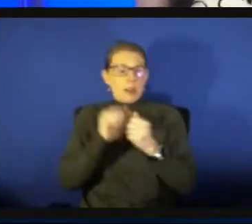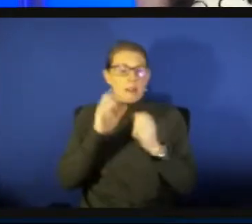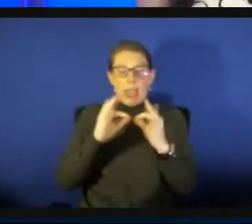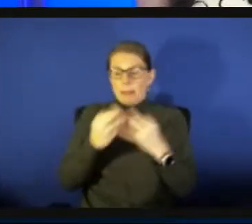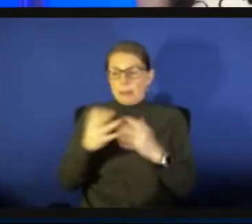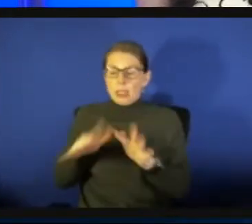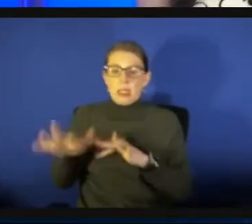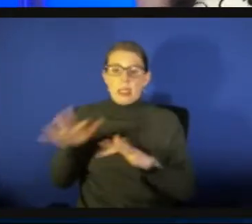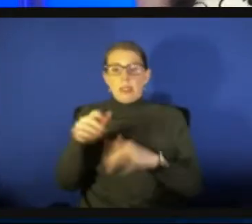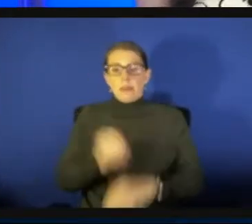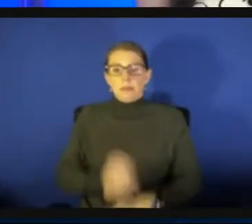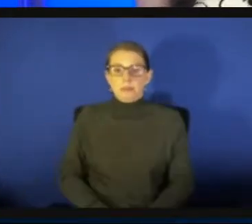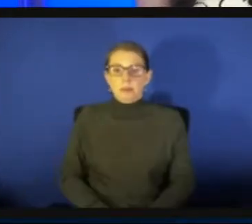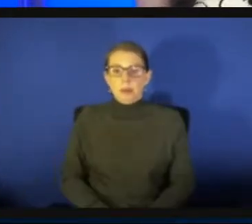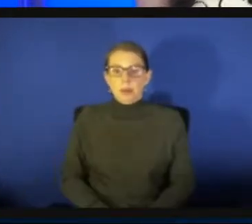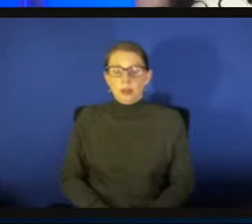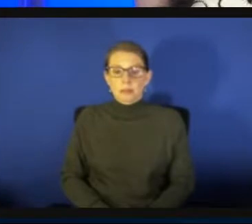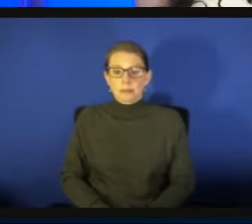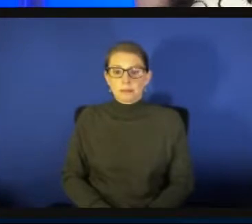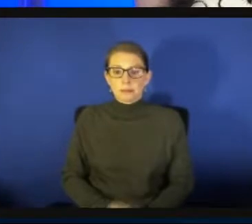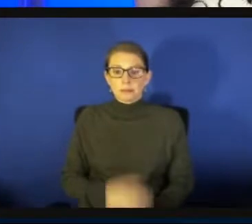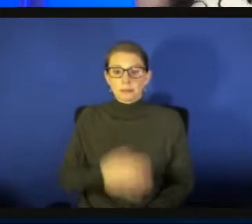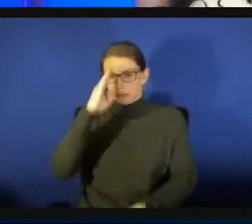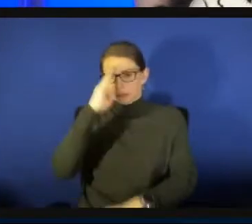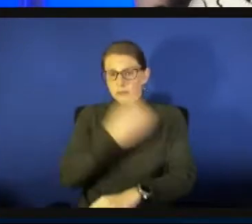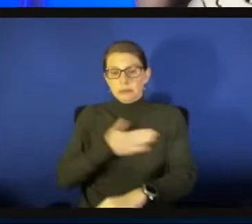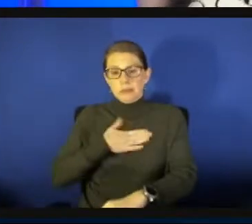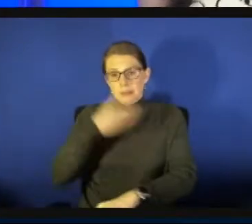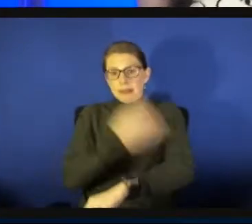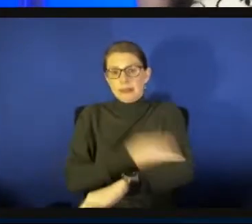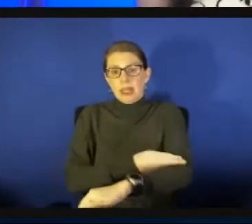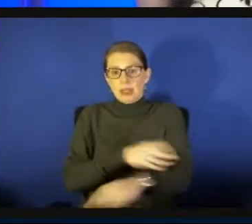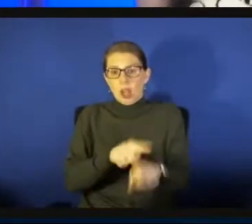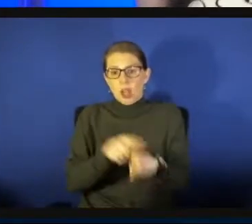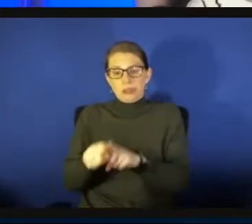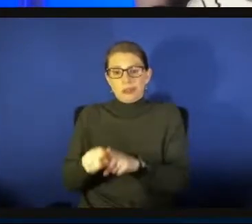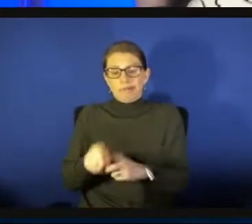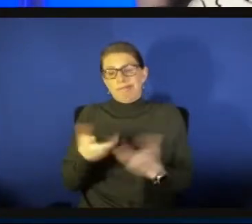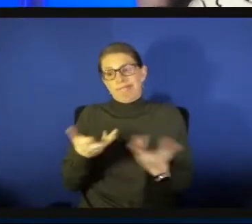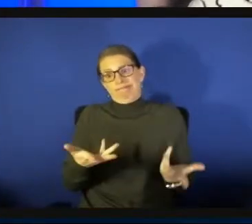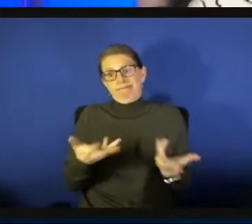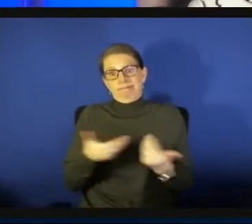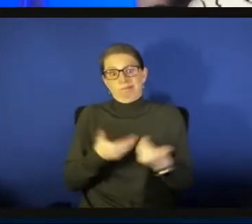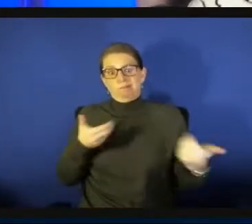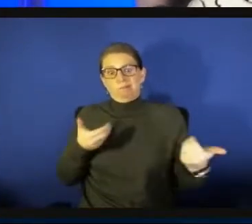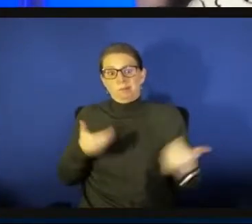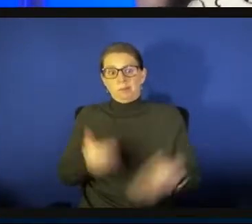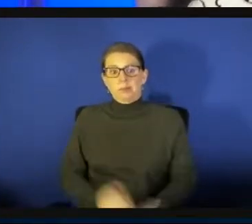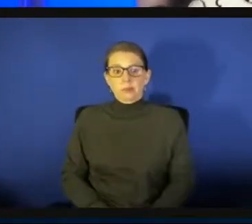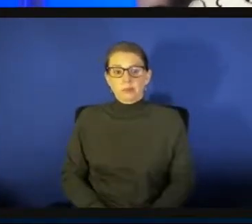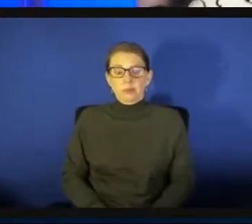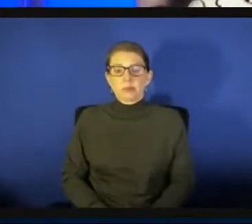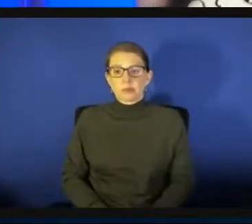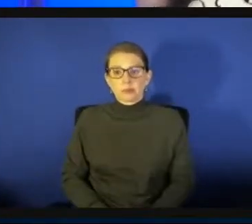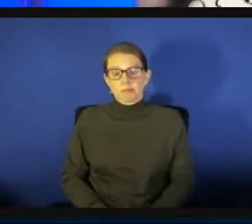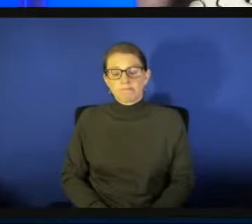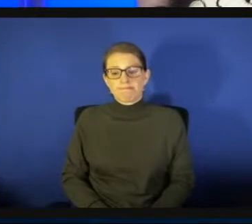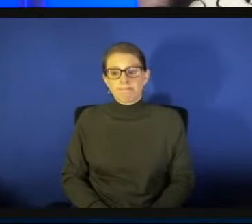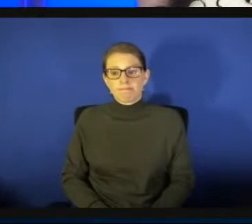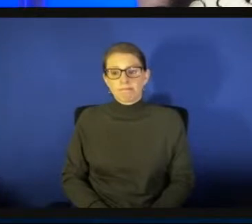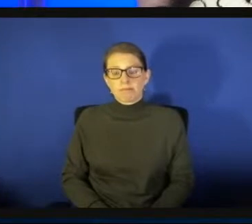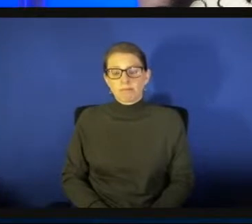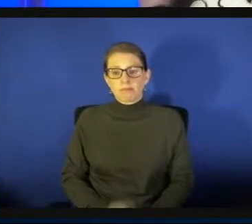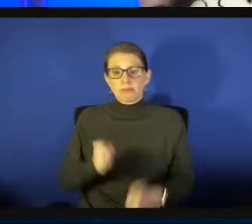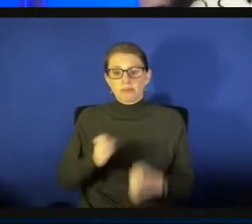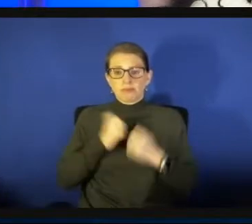your others, our other family. My other son was also your other child. It was very, very difficult. On